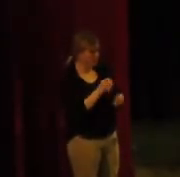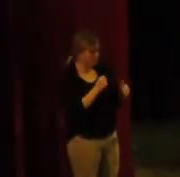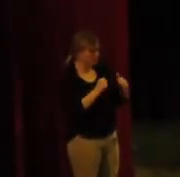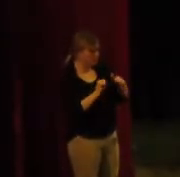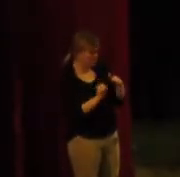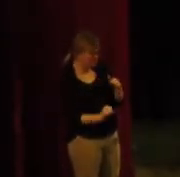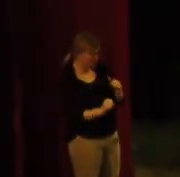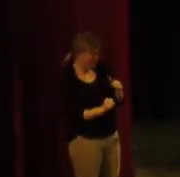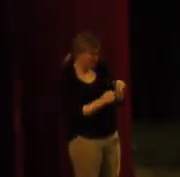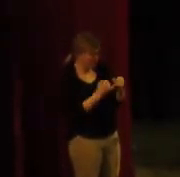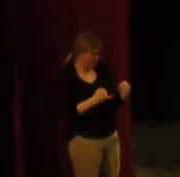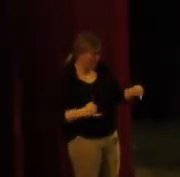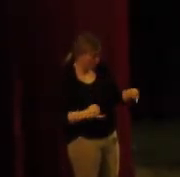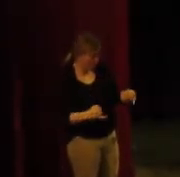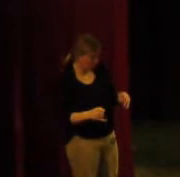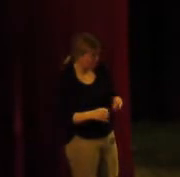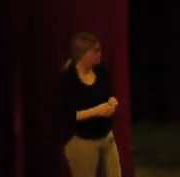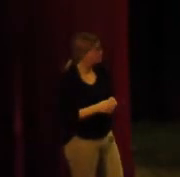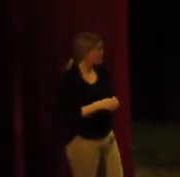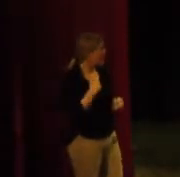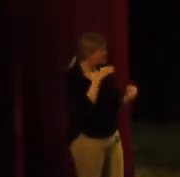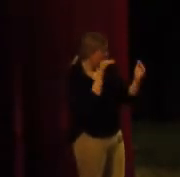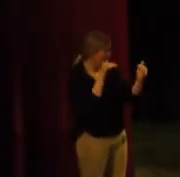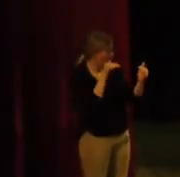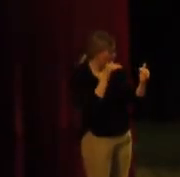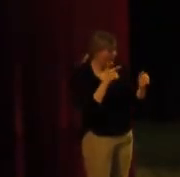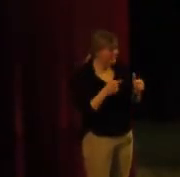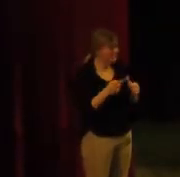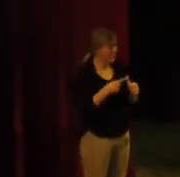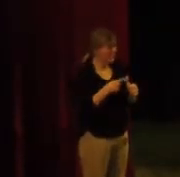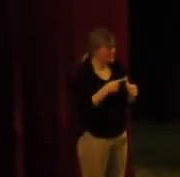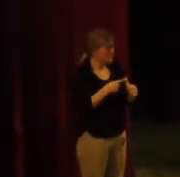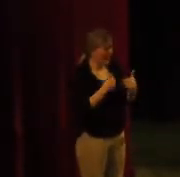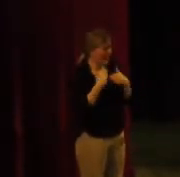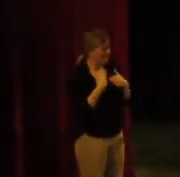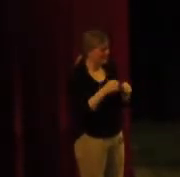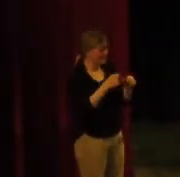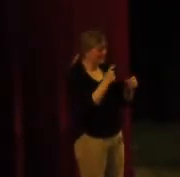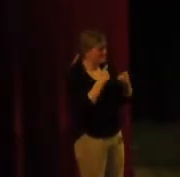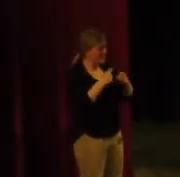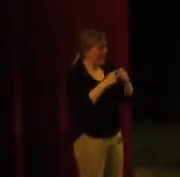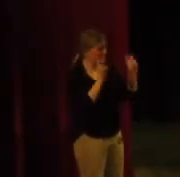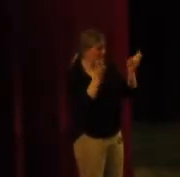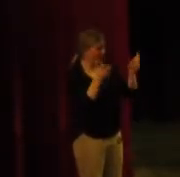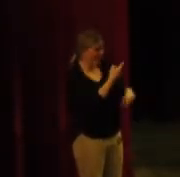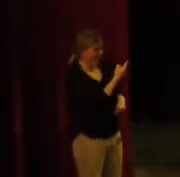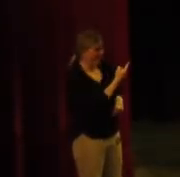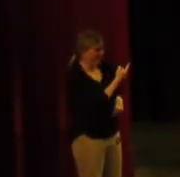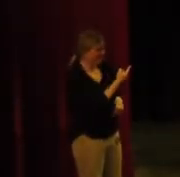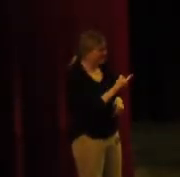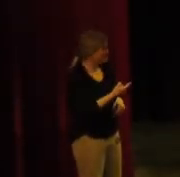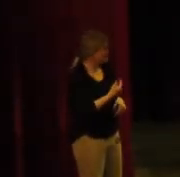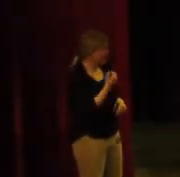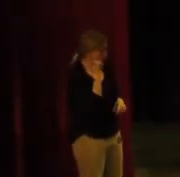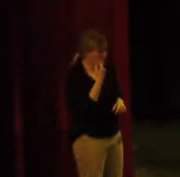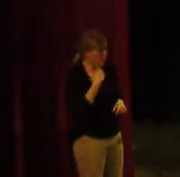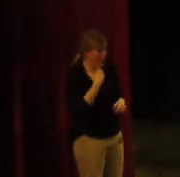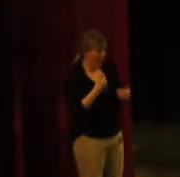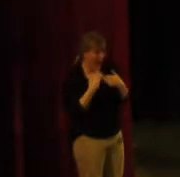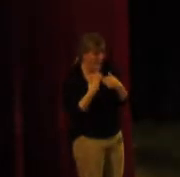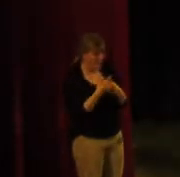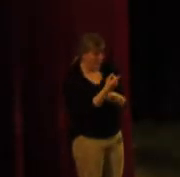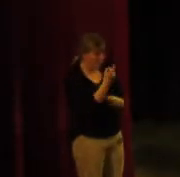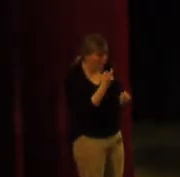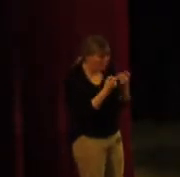And so I was hoping that we could have the first community of learners with a Spanish title, and that is, if you have questions about undocumented